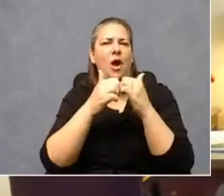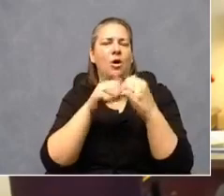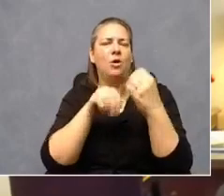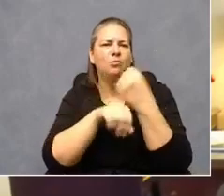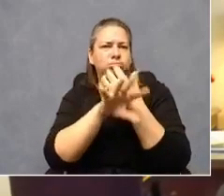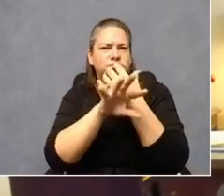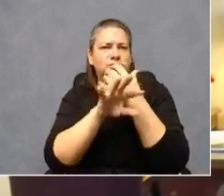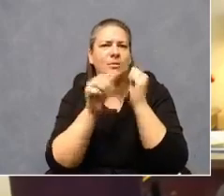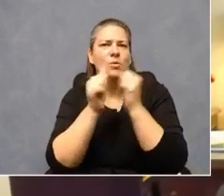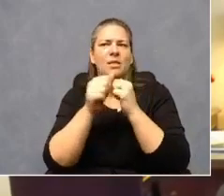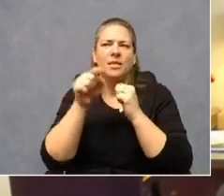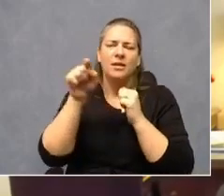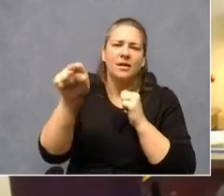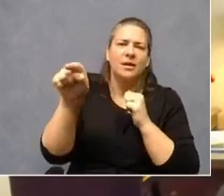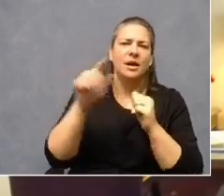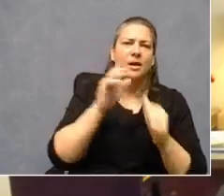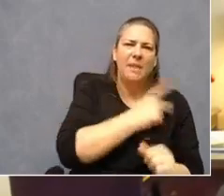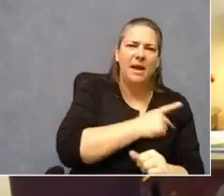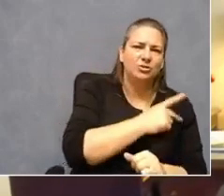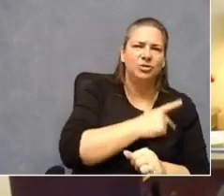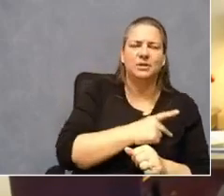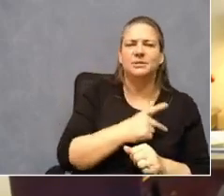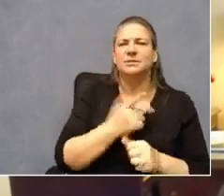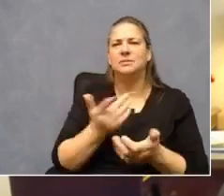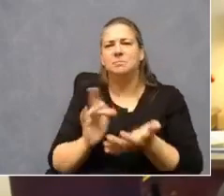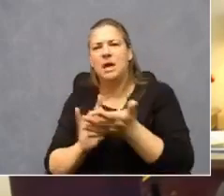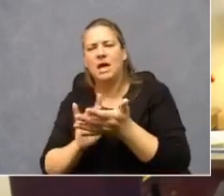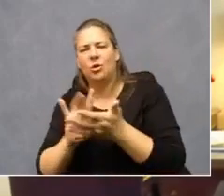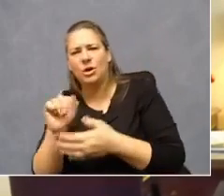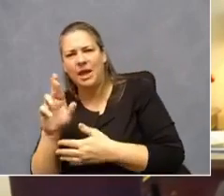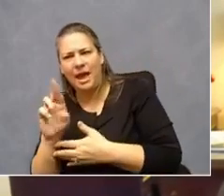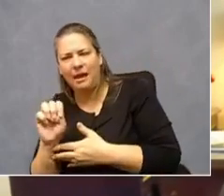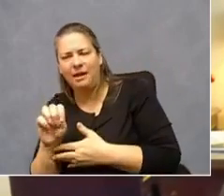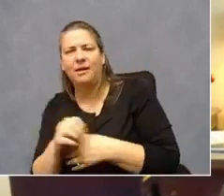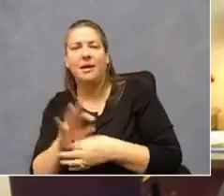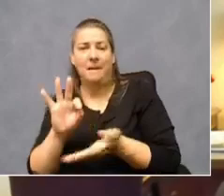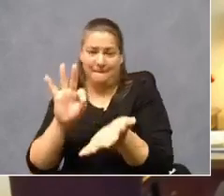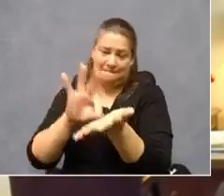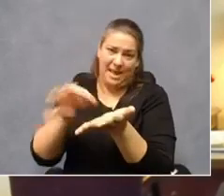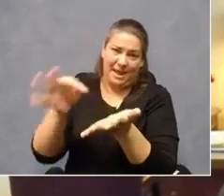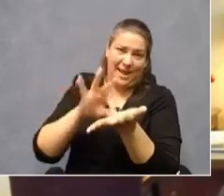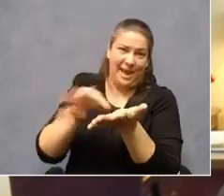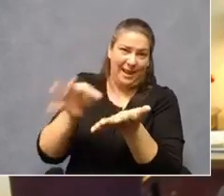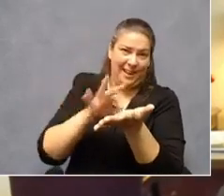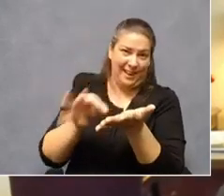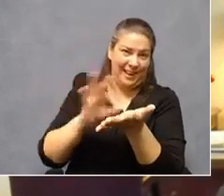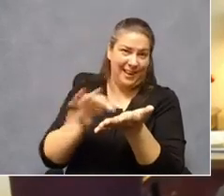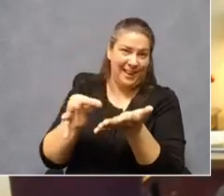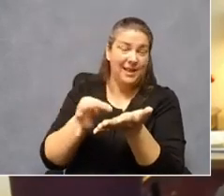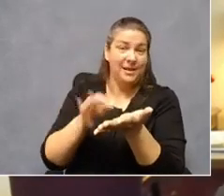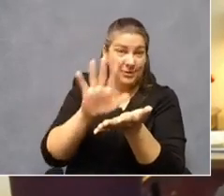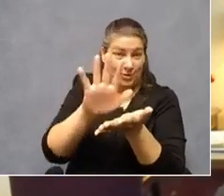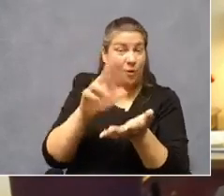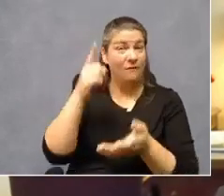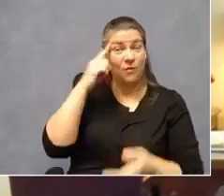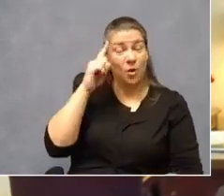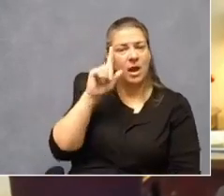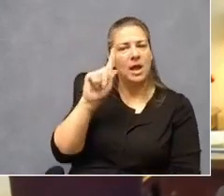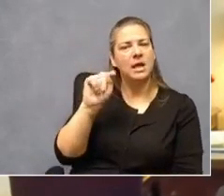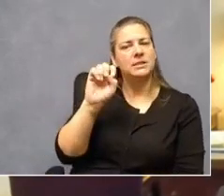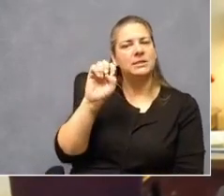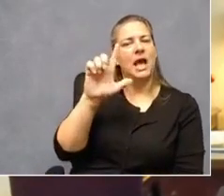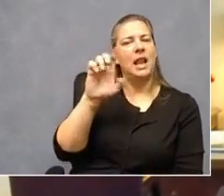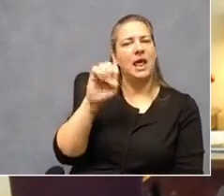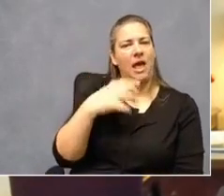Medicaid, expanded telehealth so that instead of having to take people out and move folks around, there were opportunities